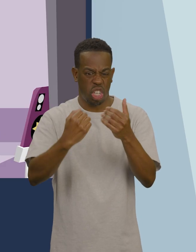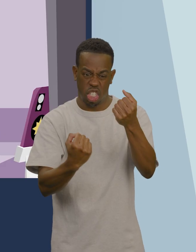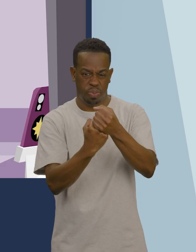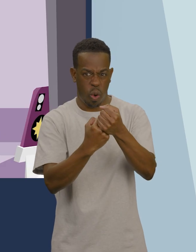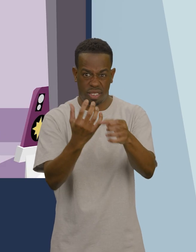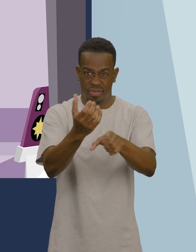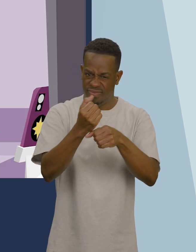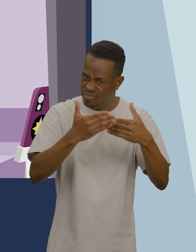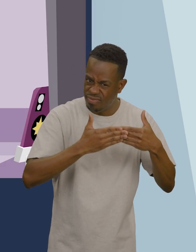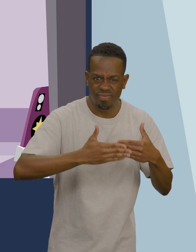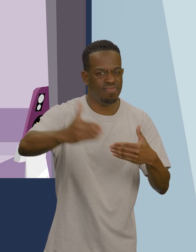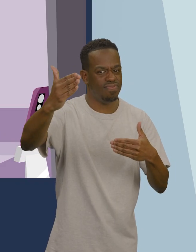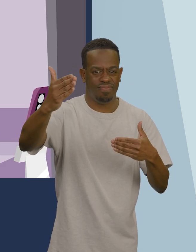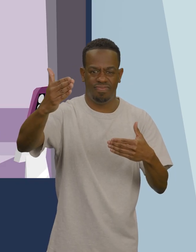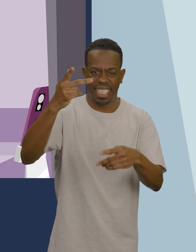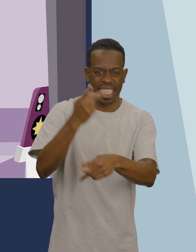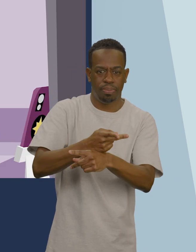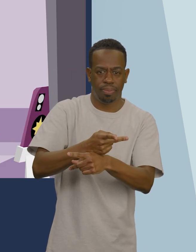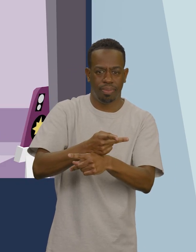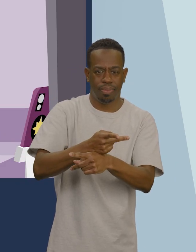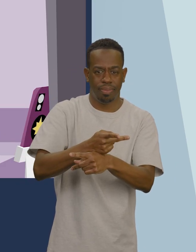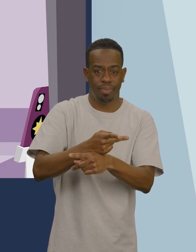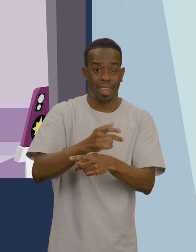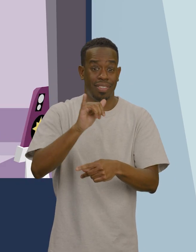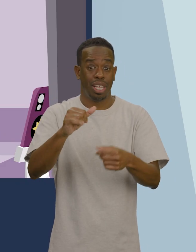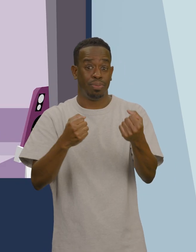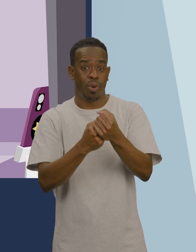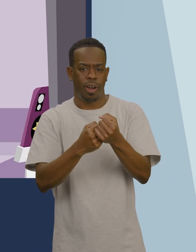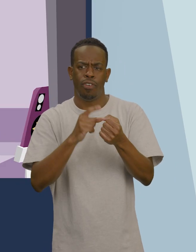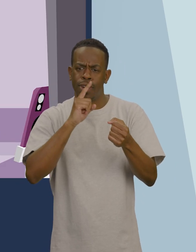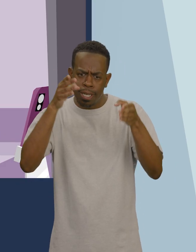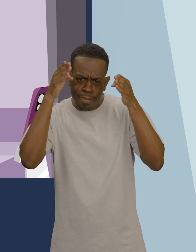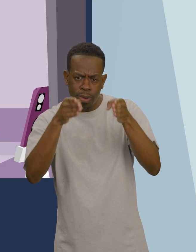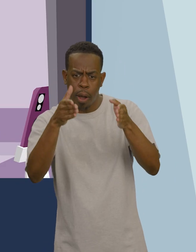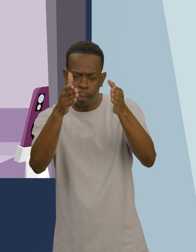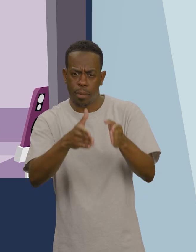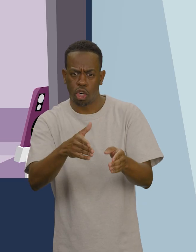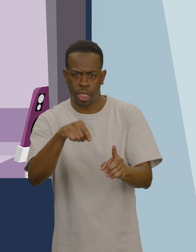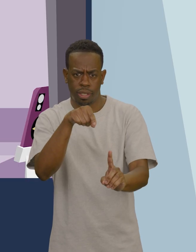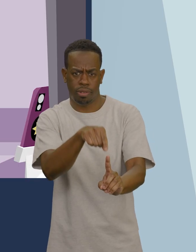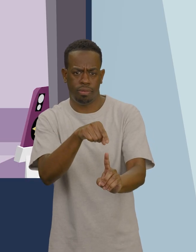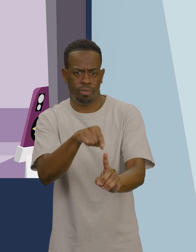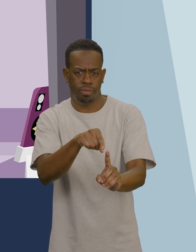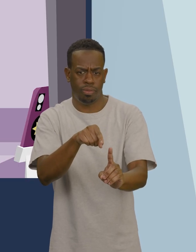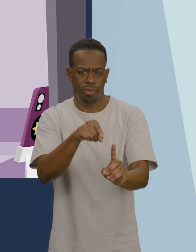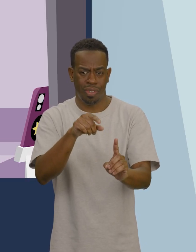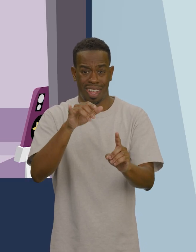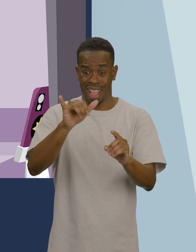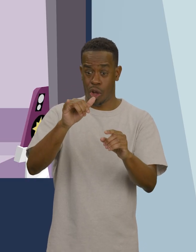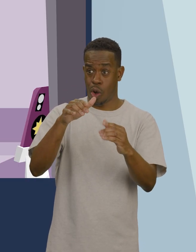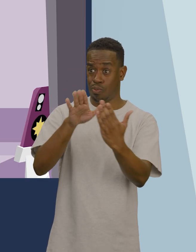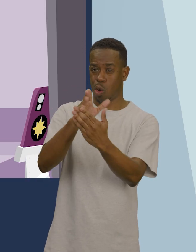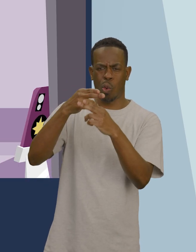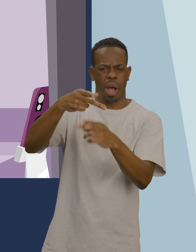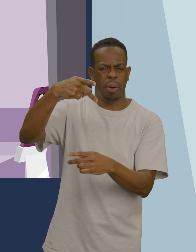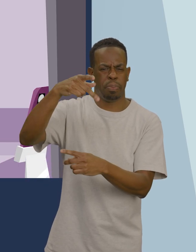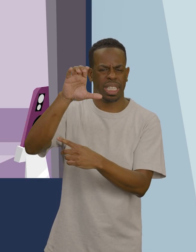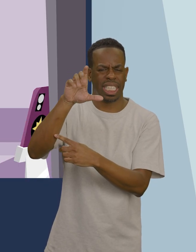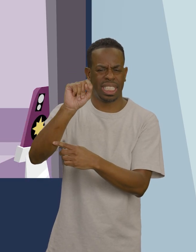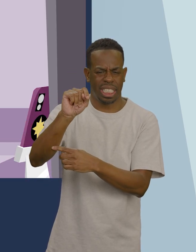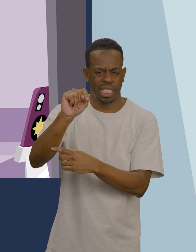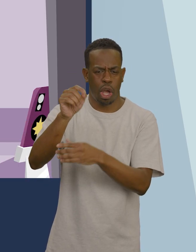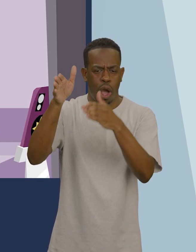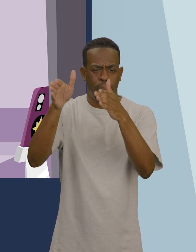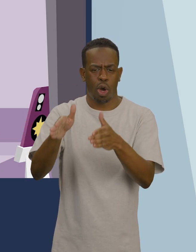disability, they get a lifetime of support. That support is specifically designed around that person. Therefore, this approach is called